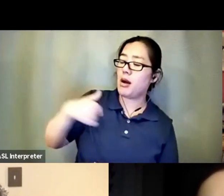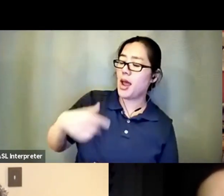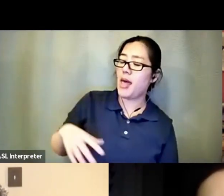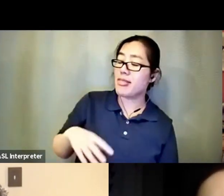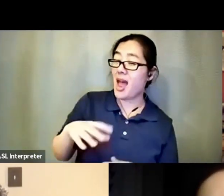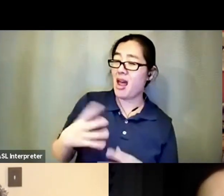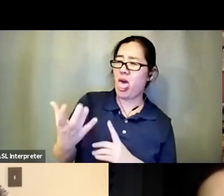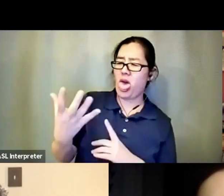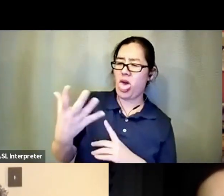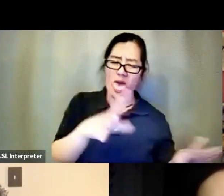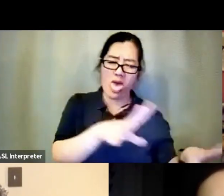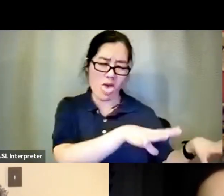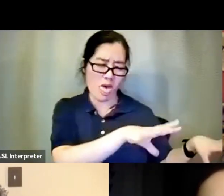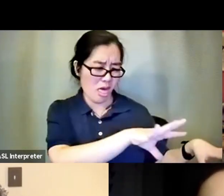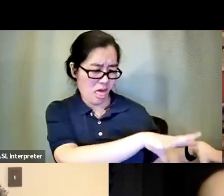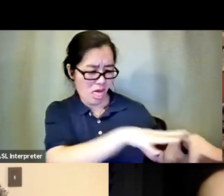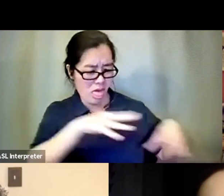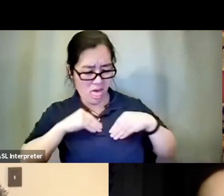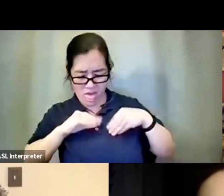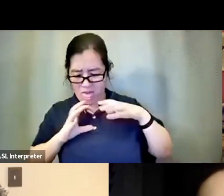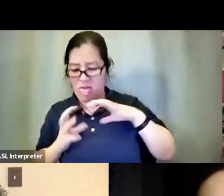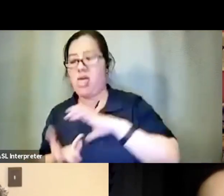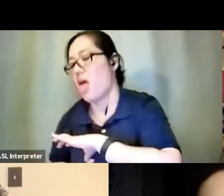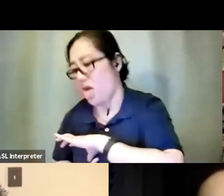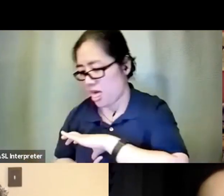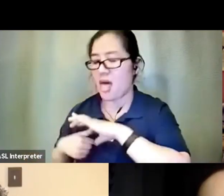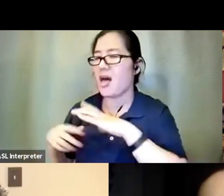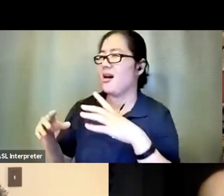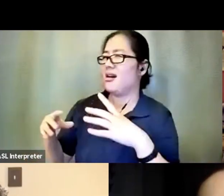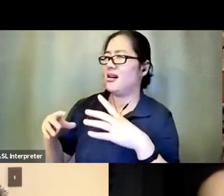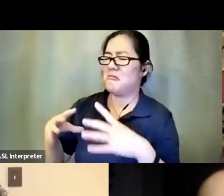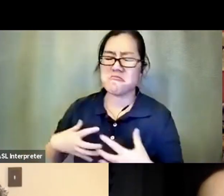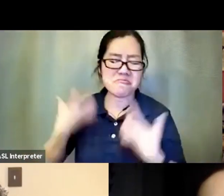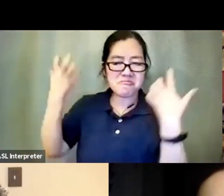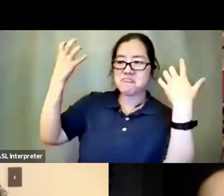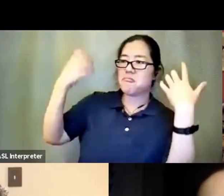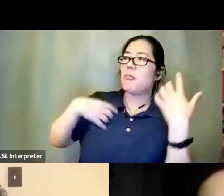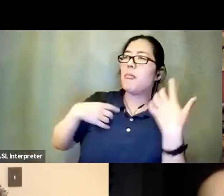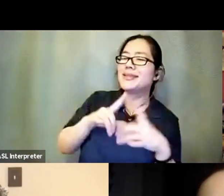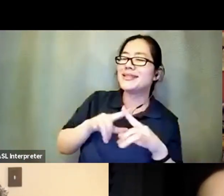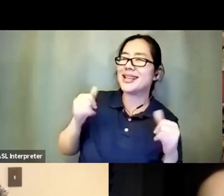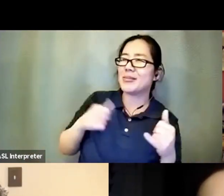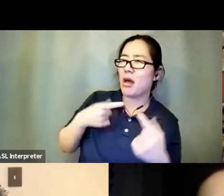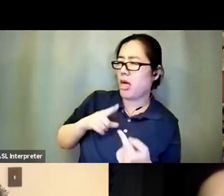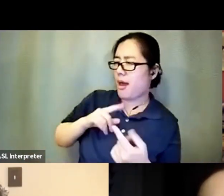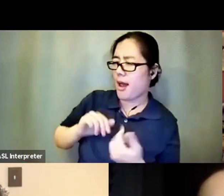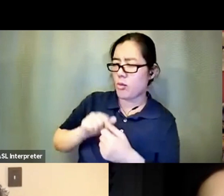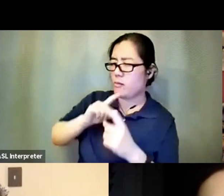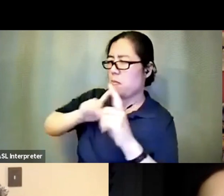they also struggle with how to respond. So Patty, if you can start us off with how do